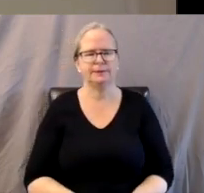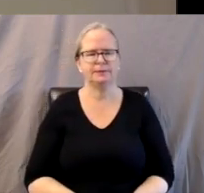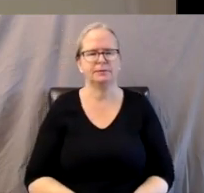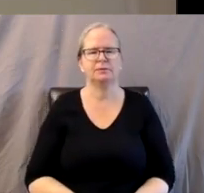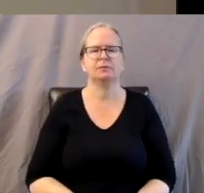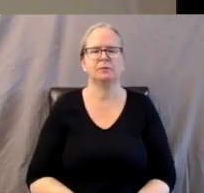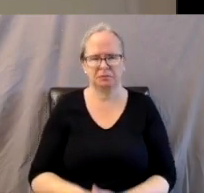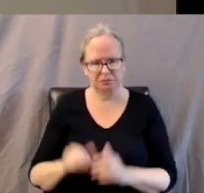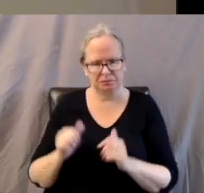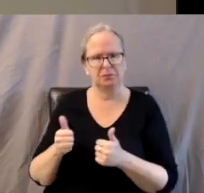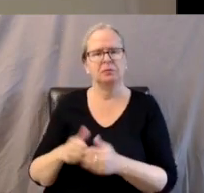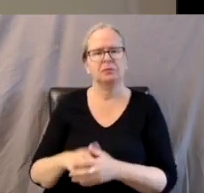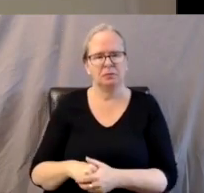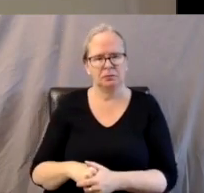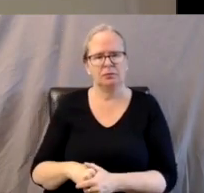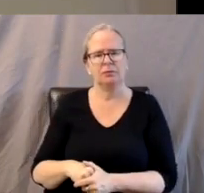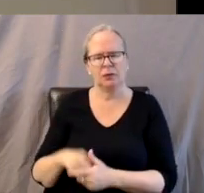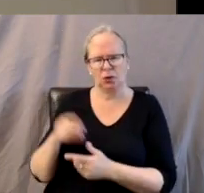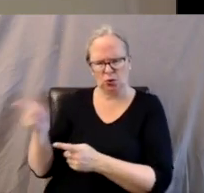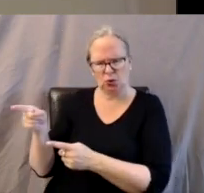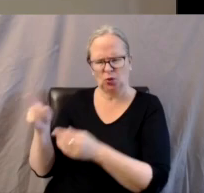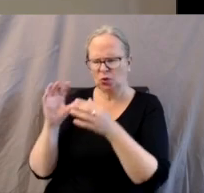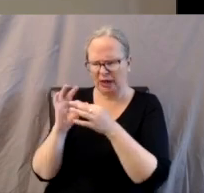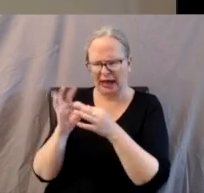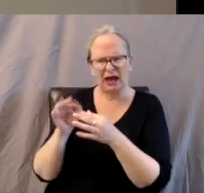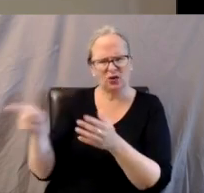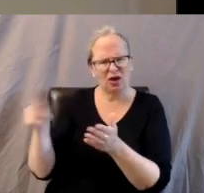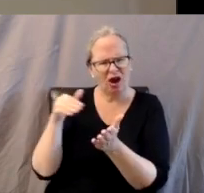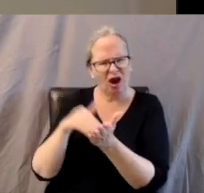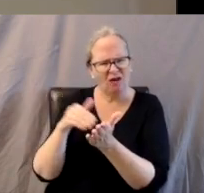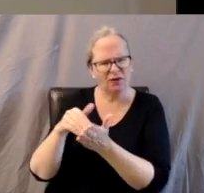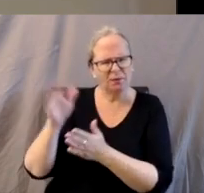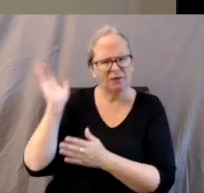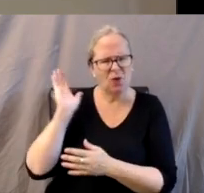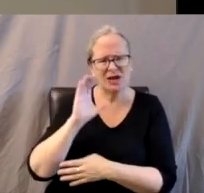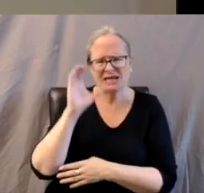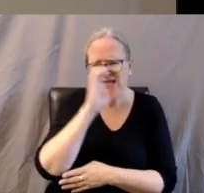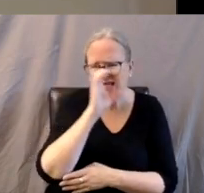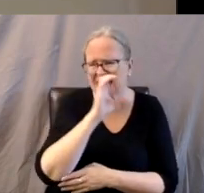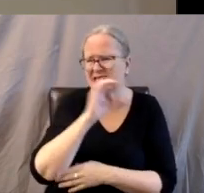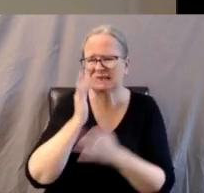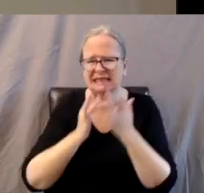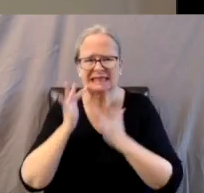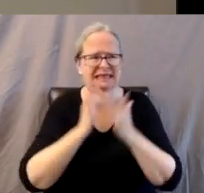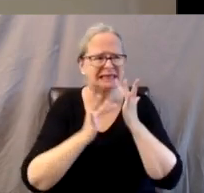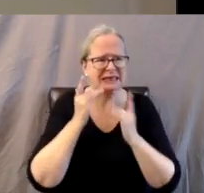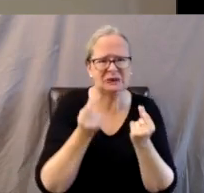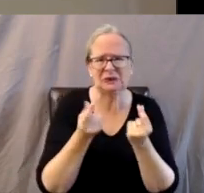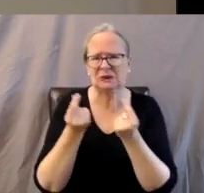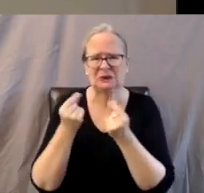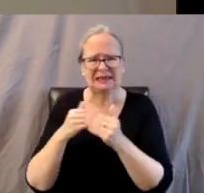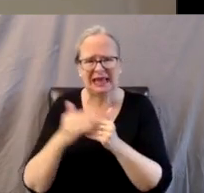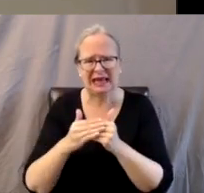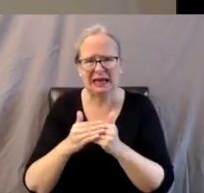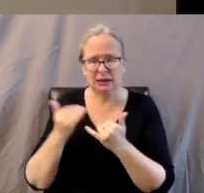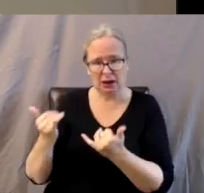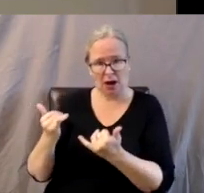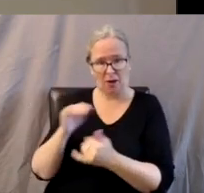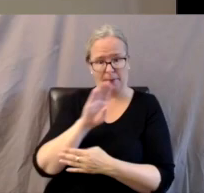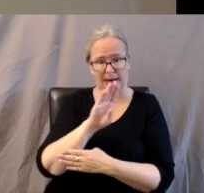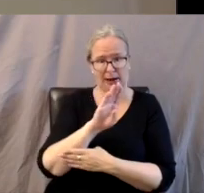that constant scrambling essentially being eliminated, what do you think a basic income can bring to the larger